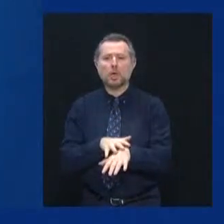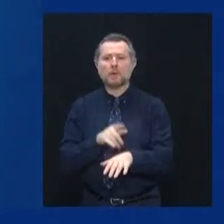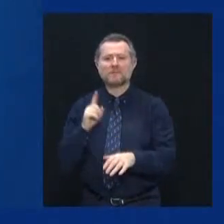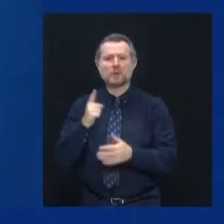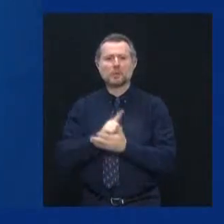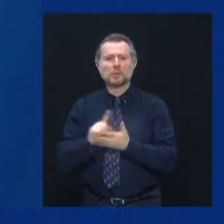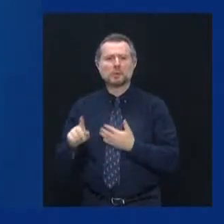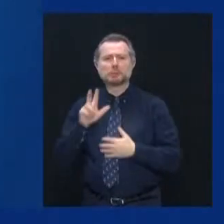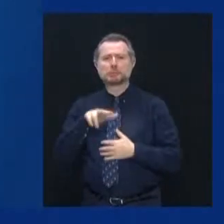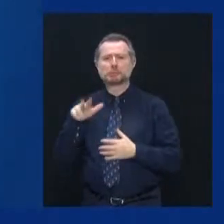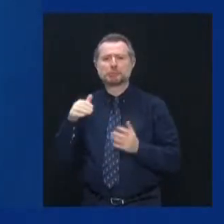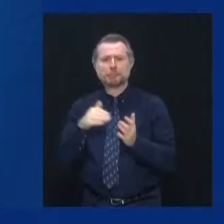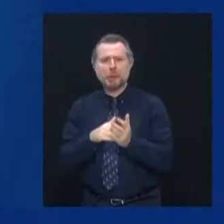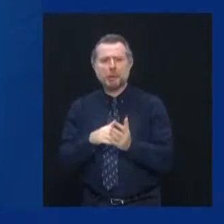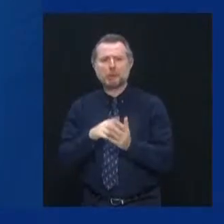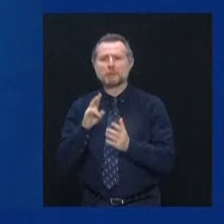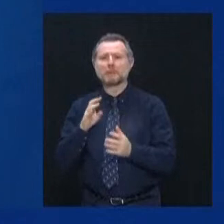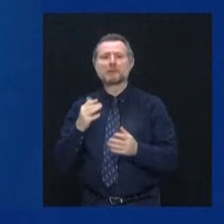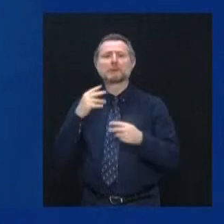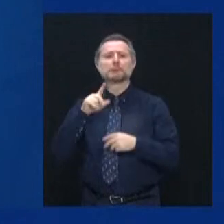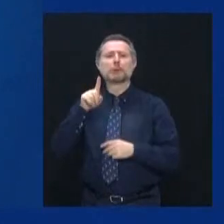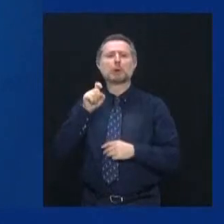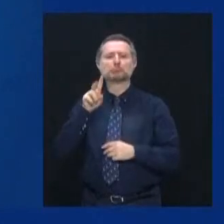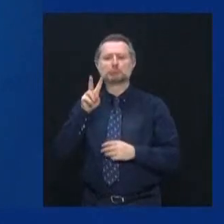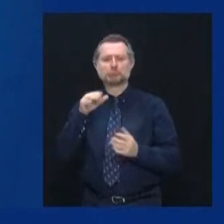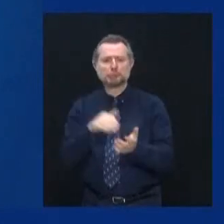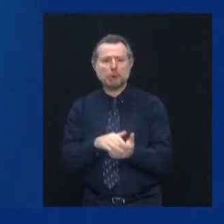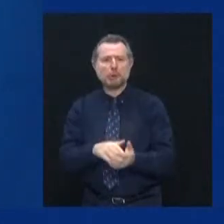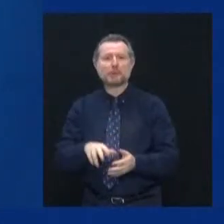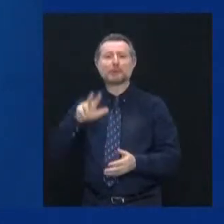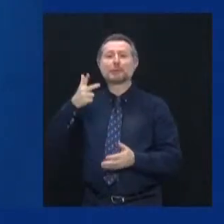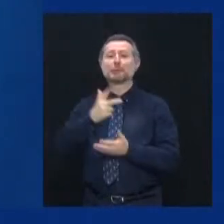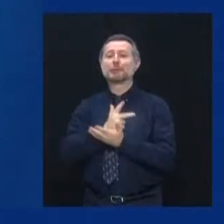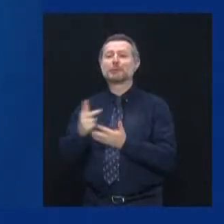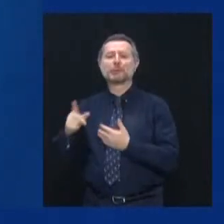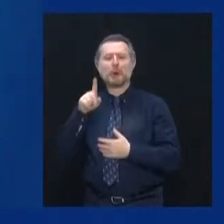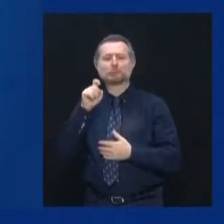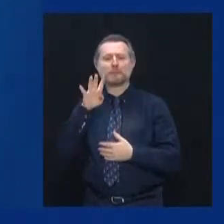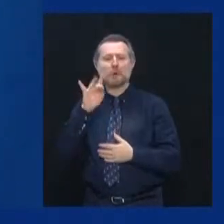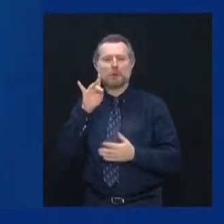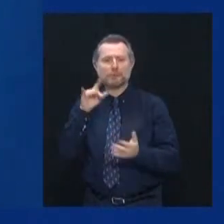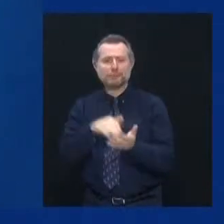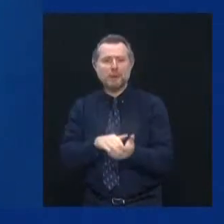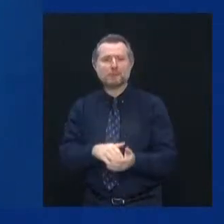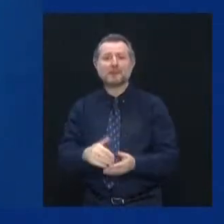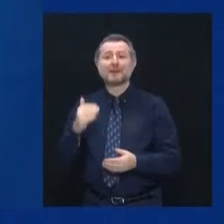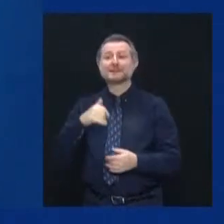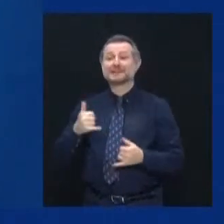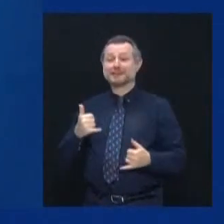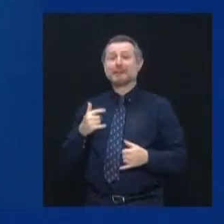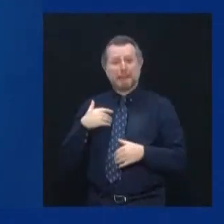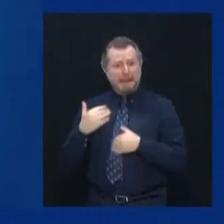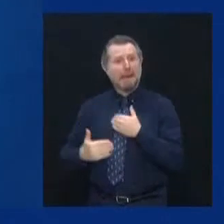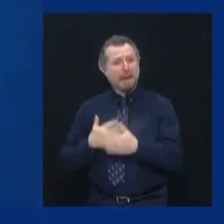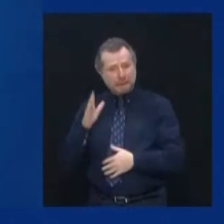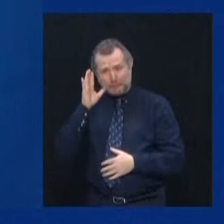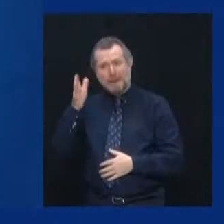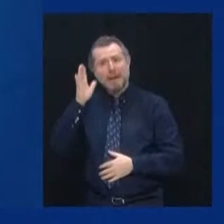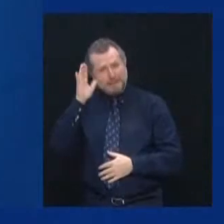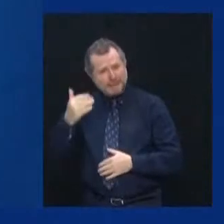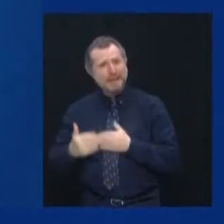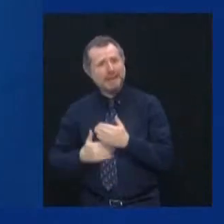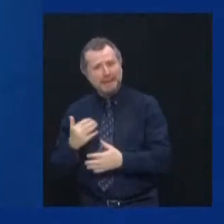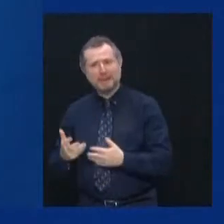did 102,000. Week 3, they did 148,000. And they said they were ramping up, they were ramping up, they were ramping up.